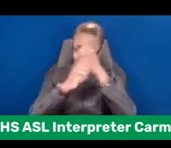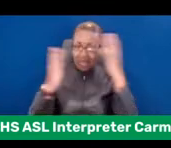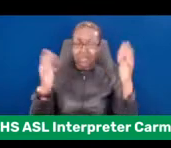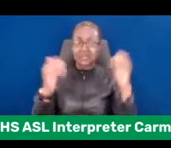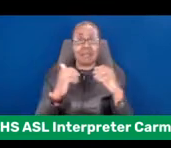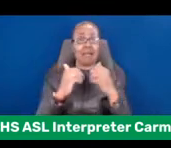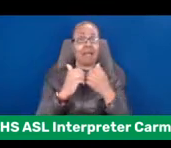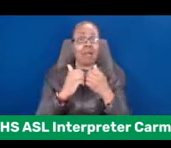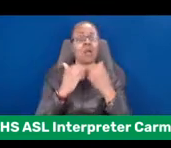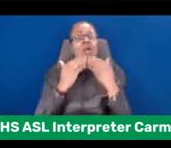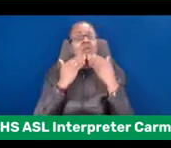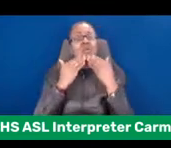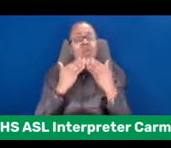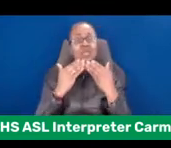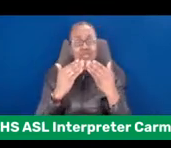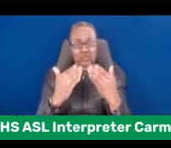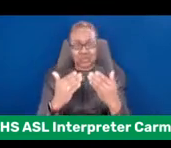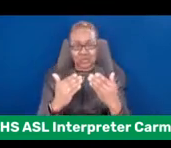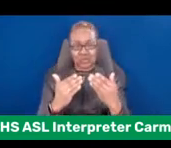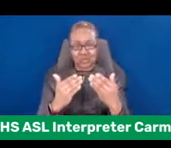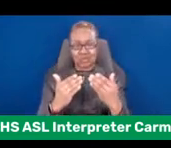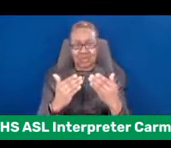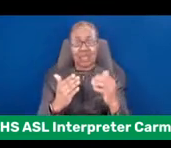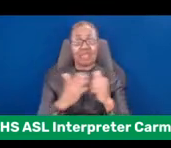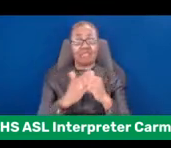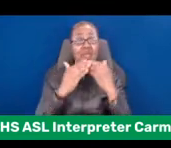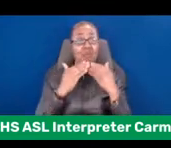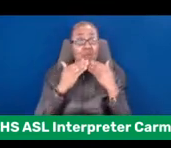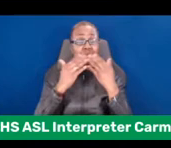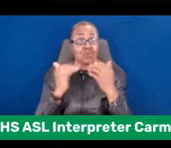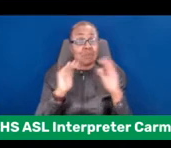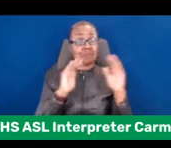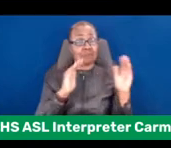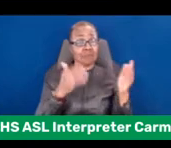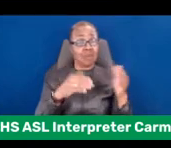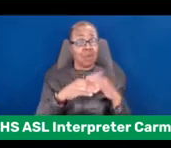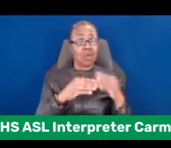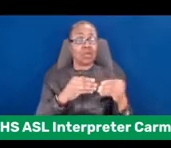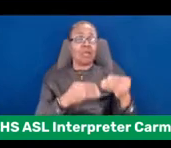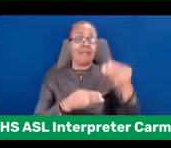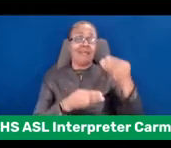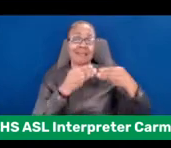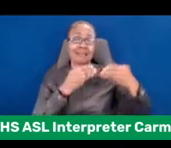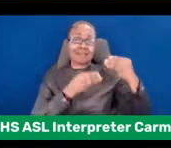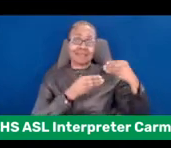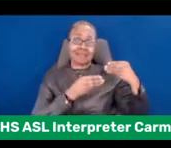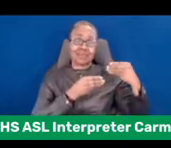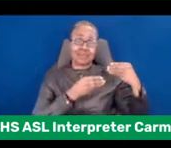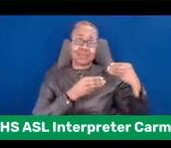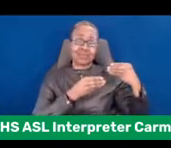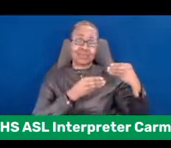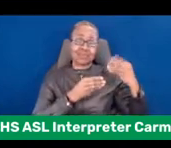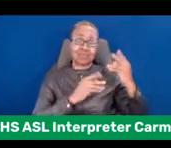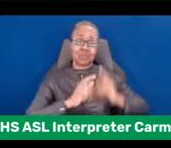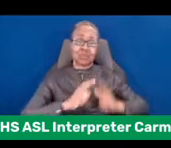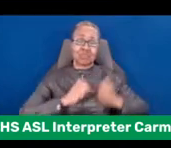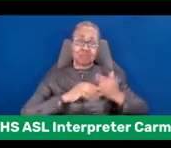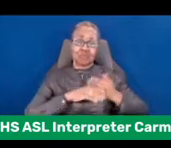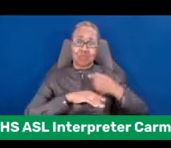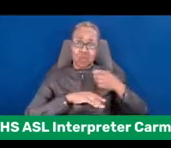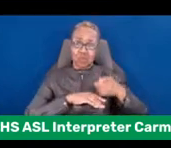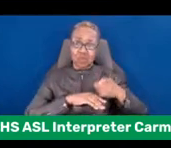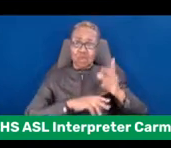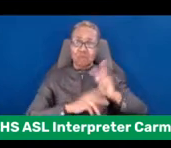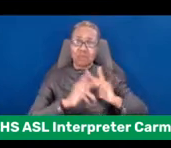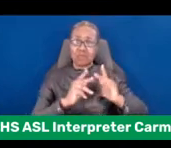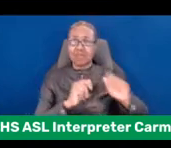gratitude. It asks that you focus that gratitude on your ancestors and all of those people and